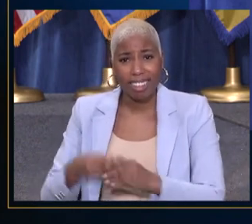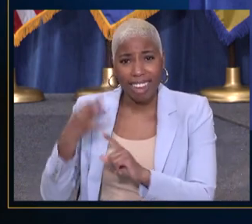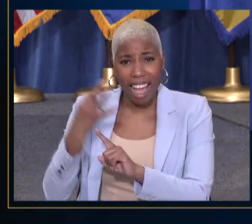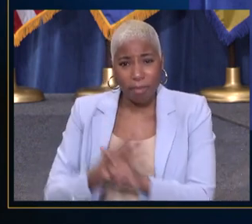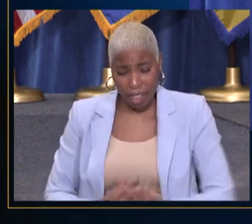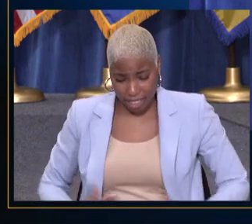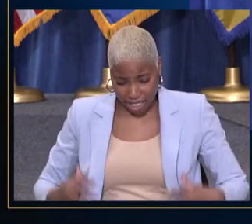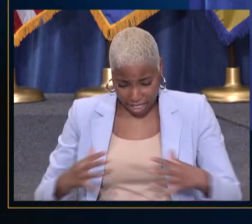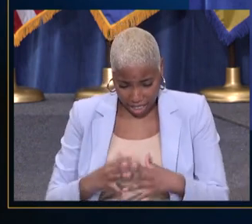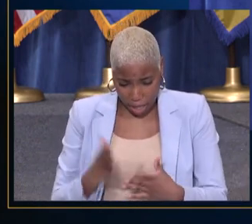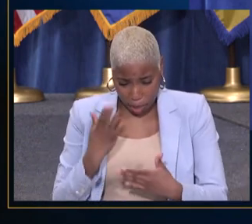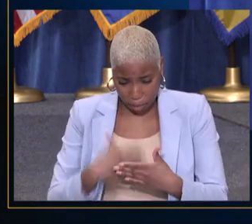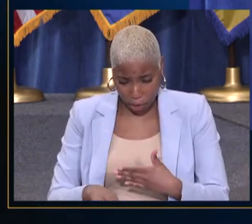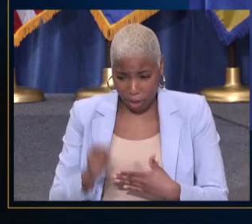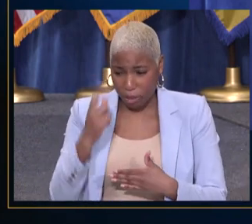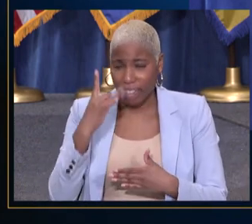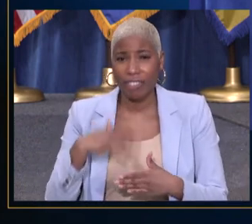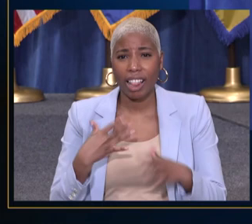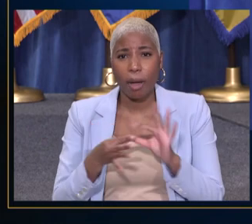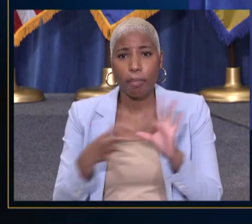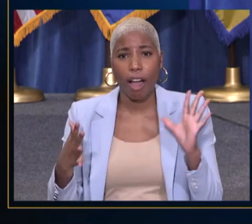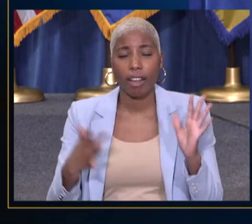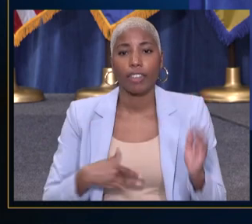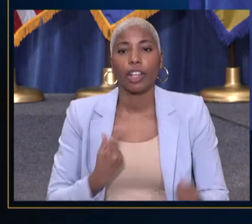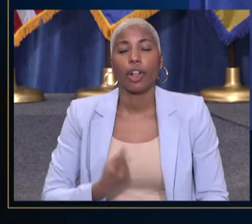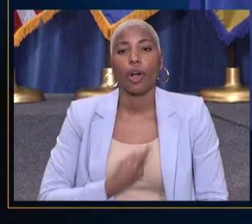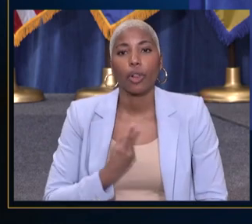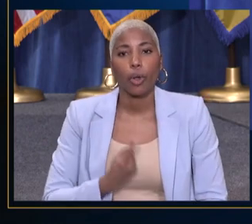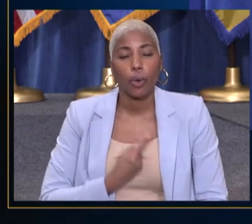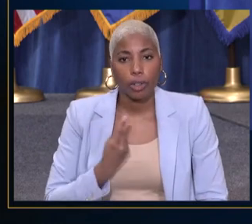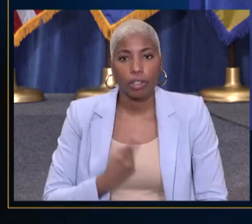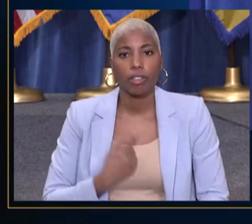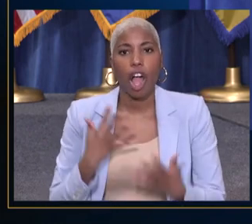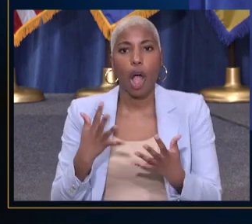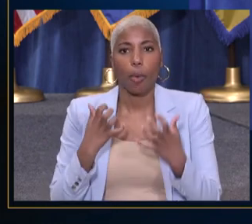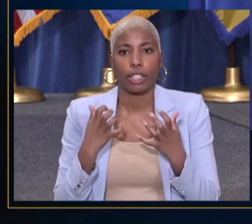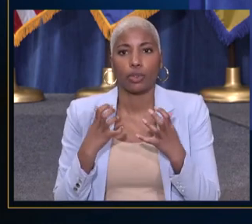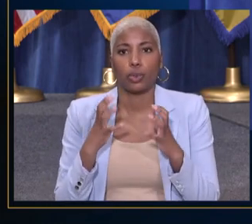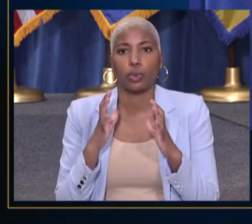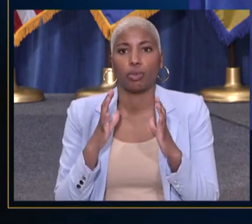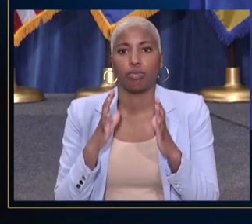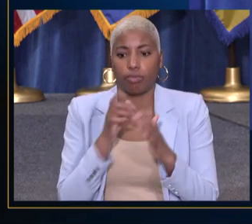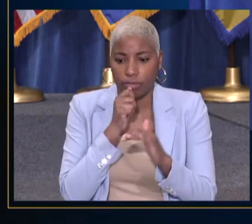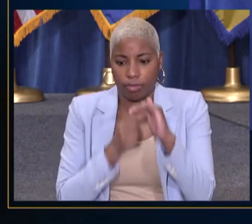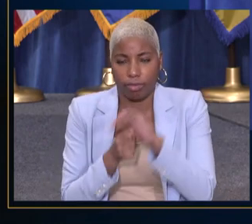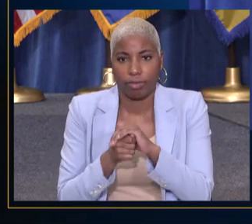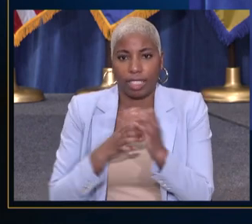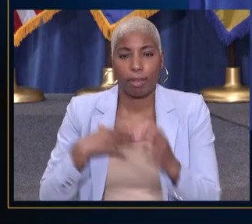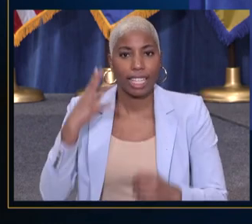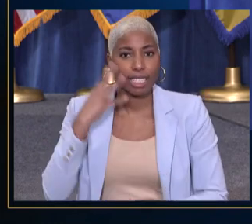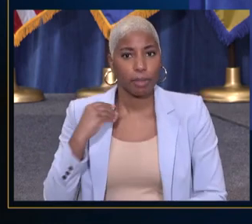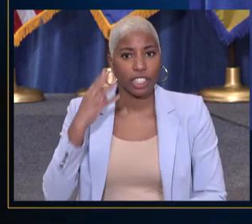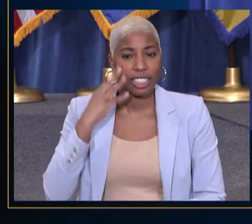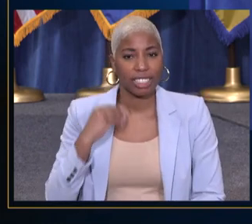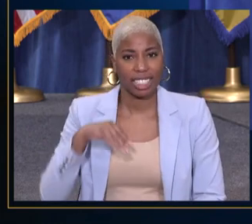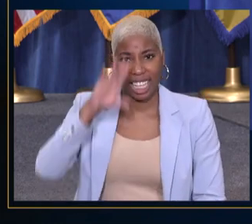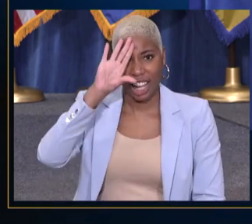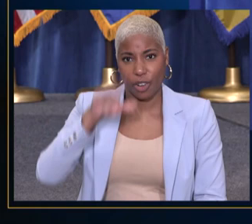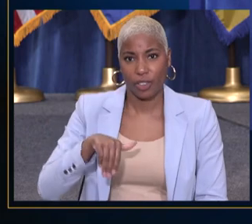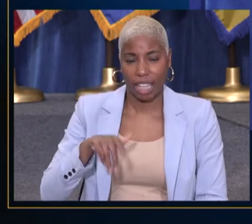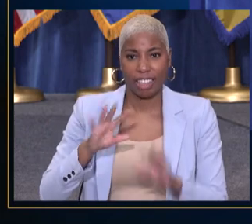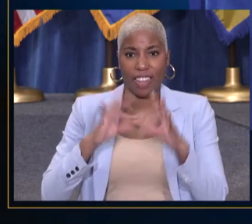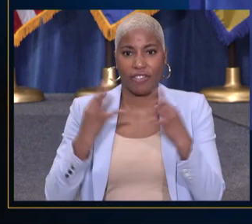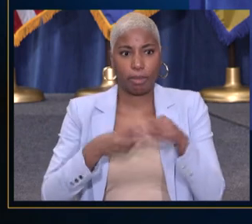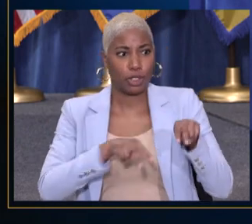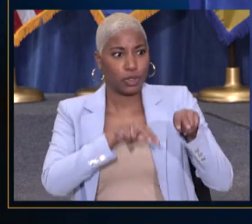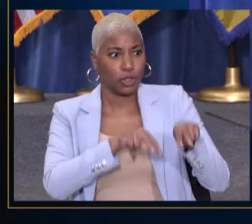then birth. And I felt alone. I did not want to share my experiences because I was very familiar with what family surveillance looks like in the black community.